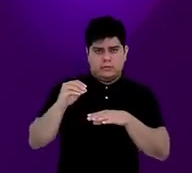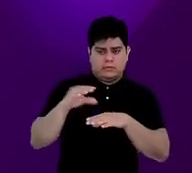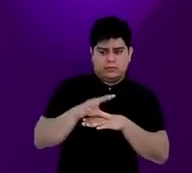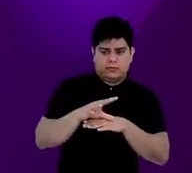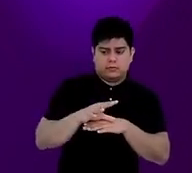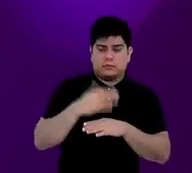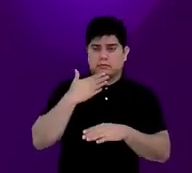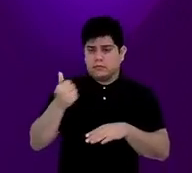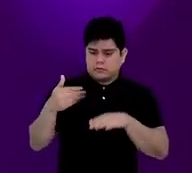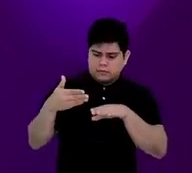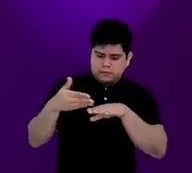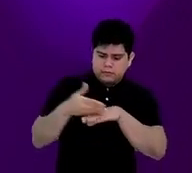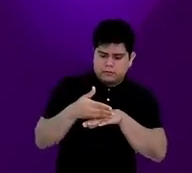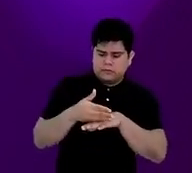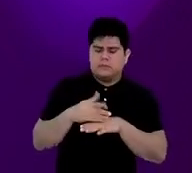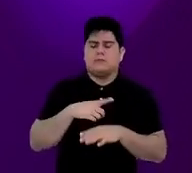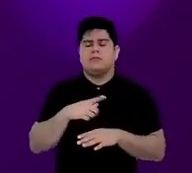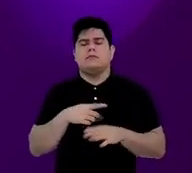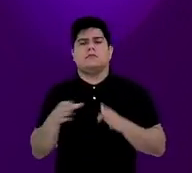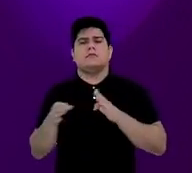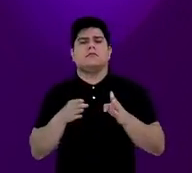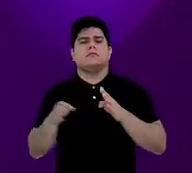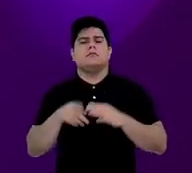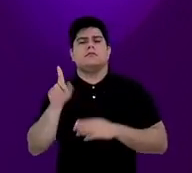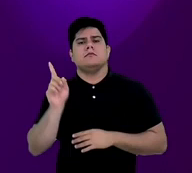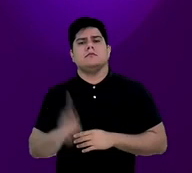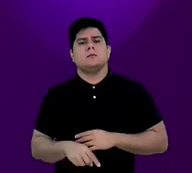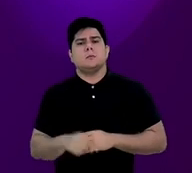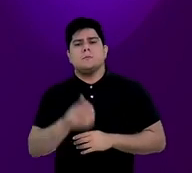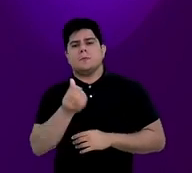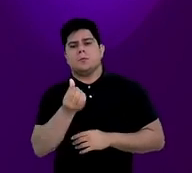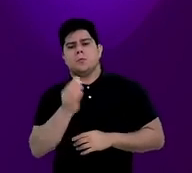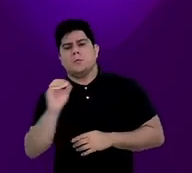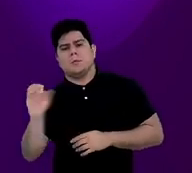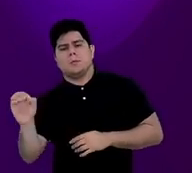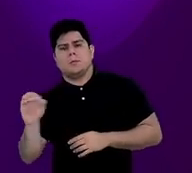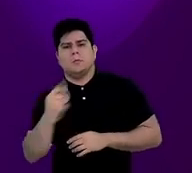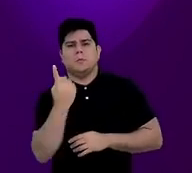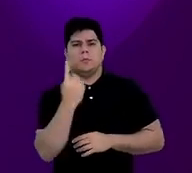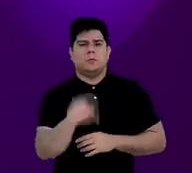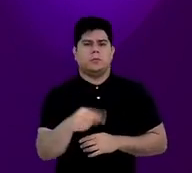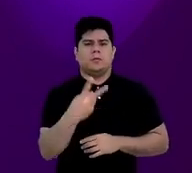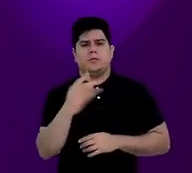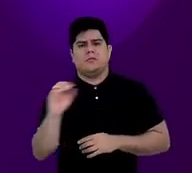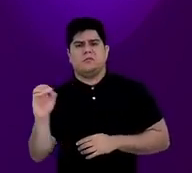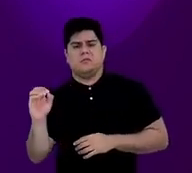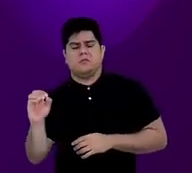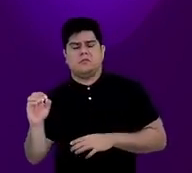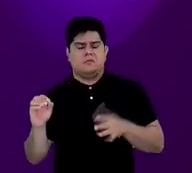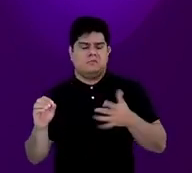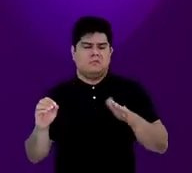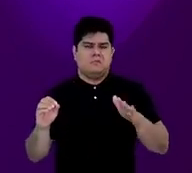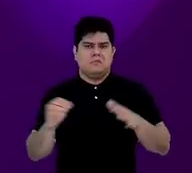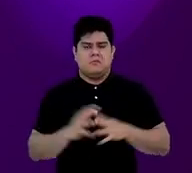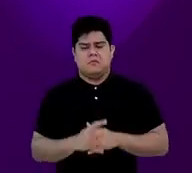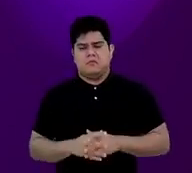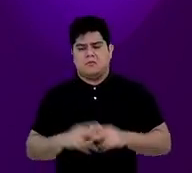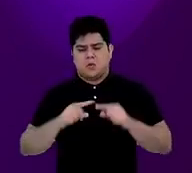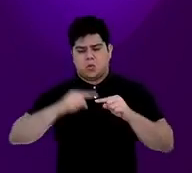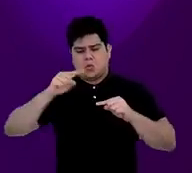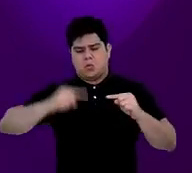600 and 1200 nanometers. So this is the tissue optical window, and people use lasers